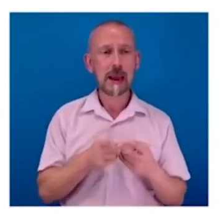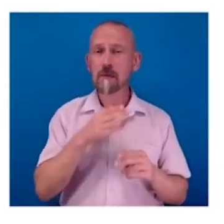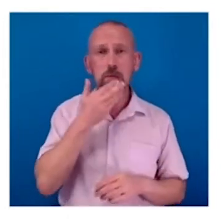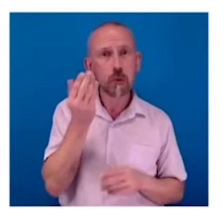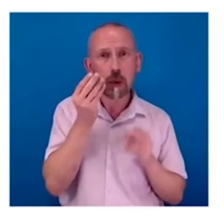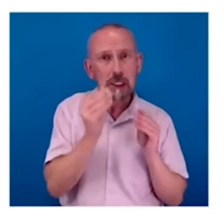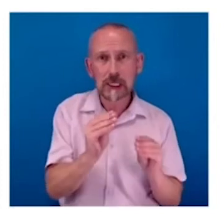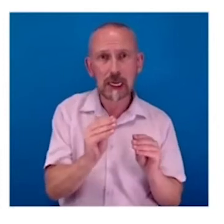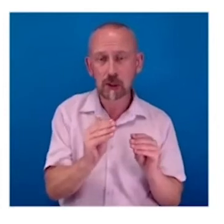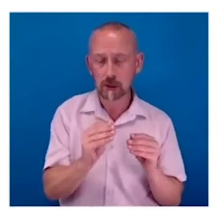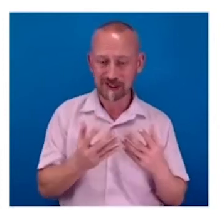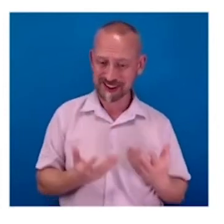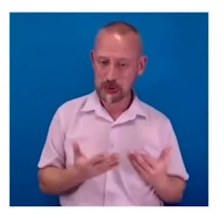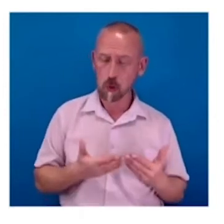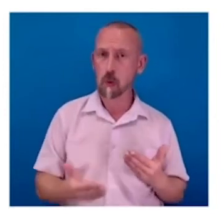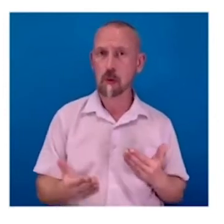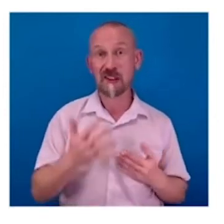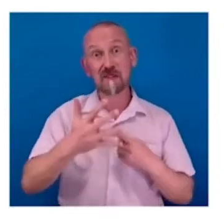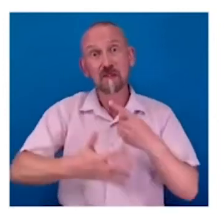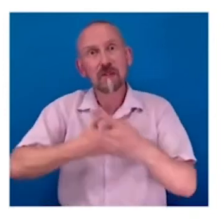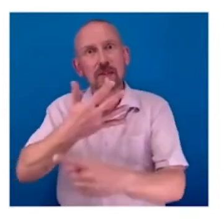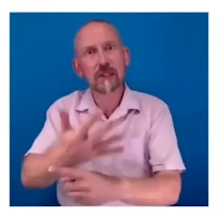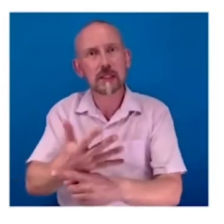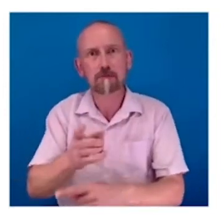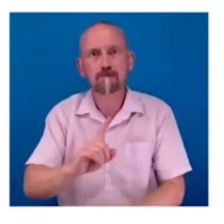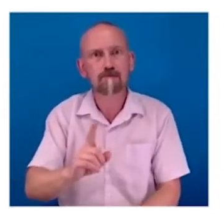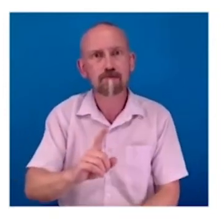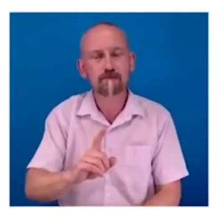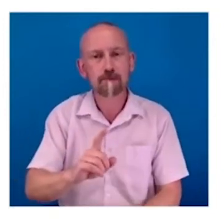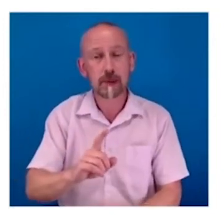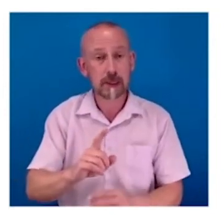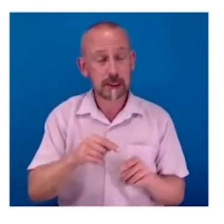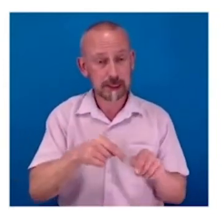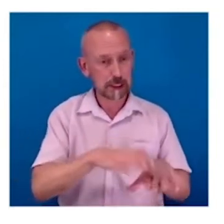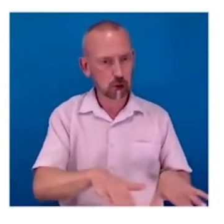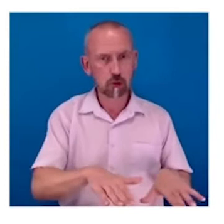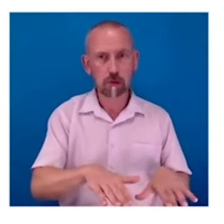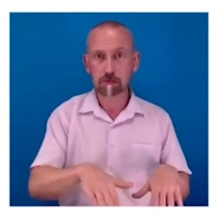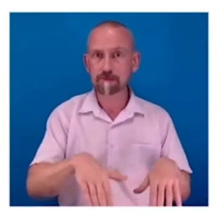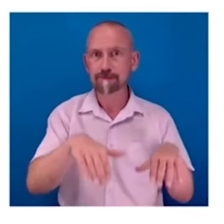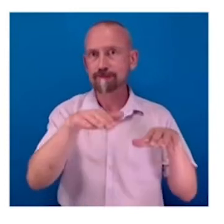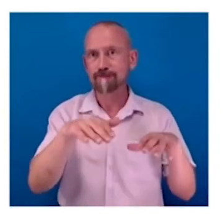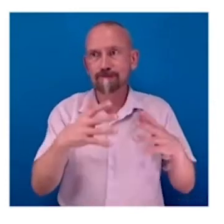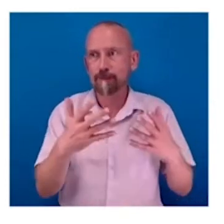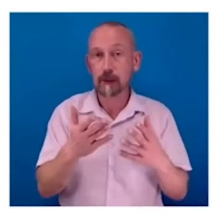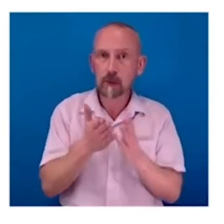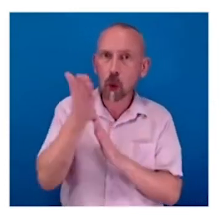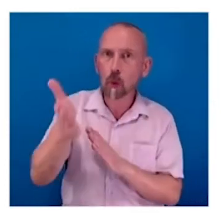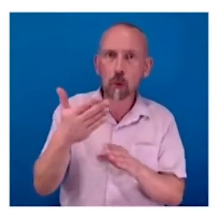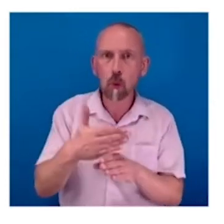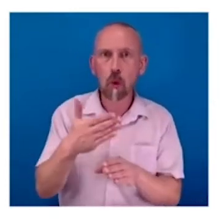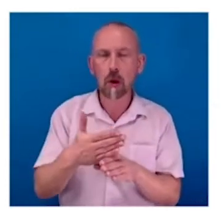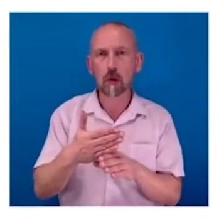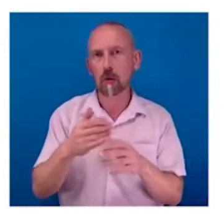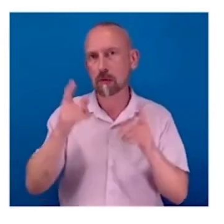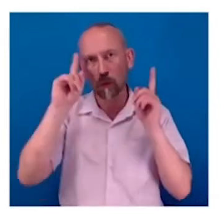funded today, what's going to happen in 5 years' time? These children will graduate, they'll come into employment or higher education, they need to use your products